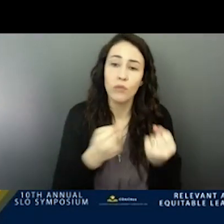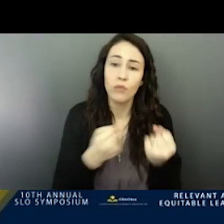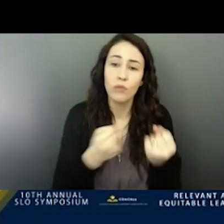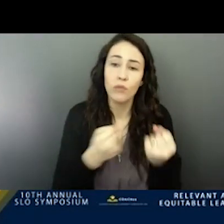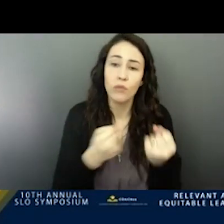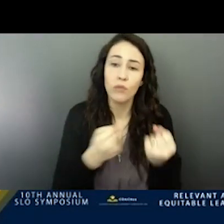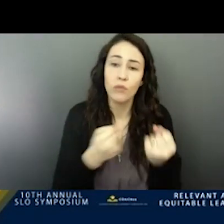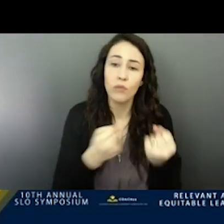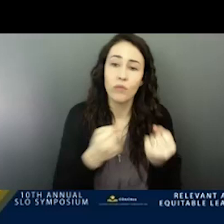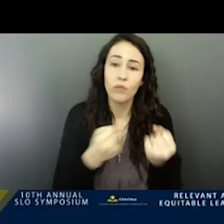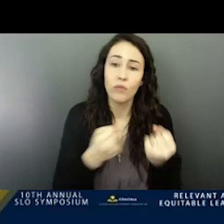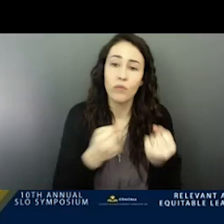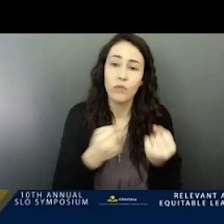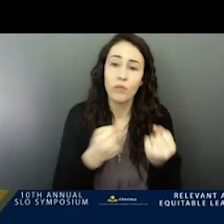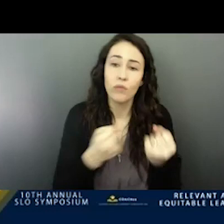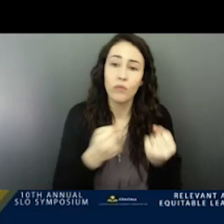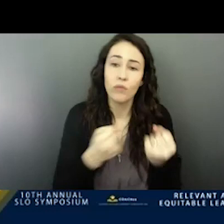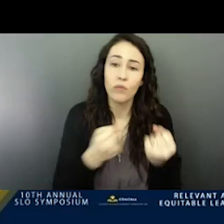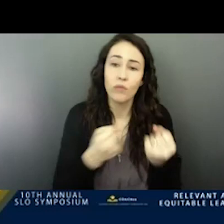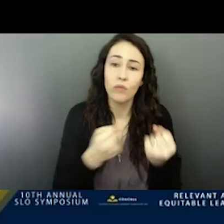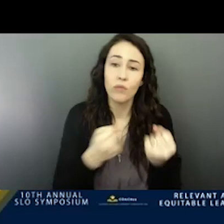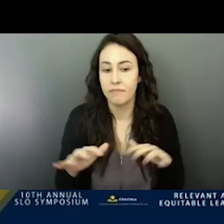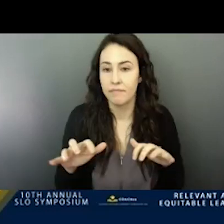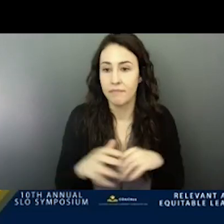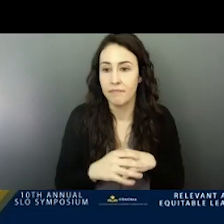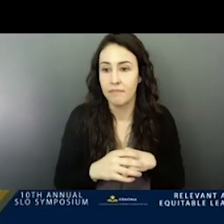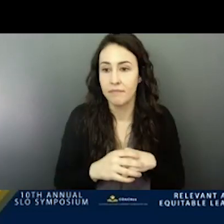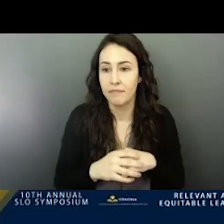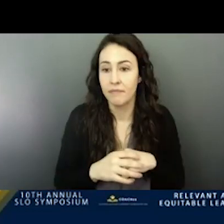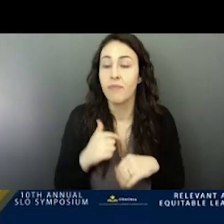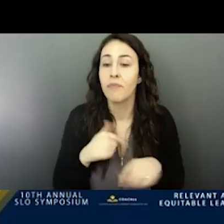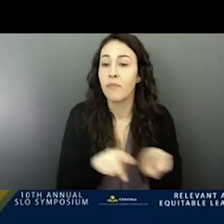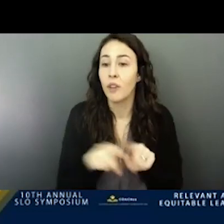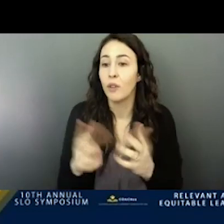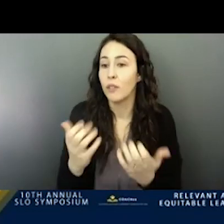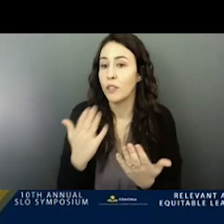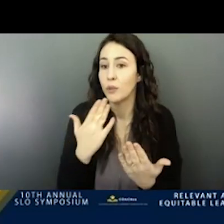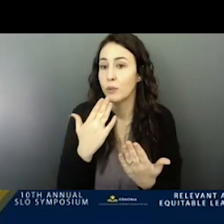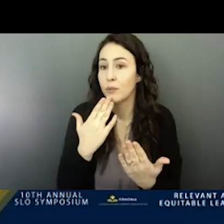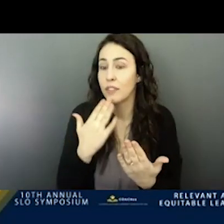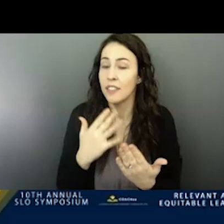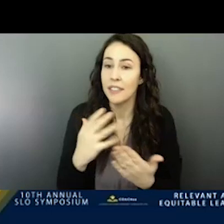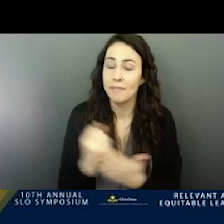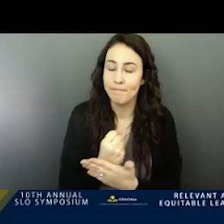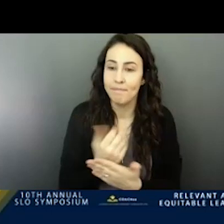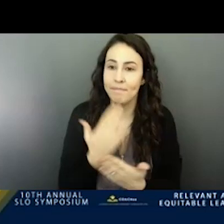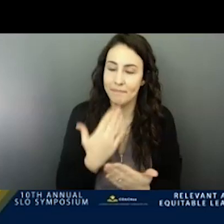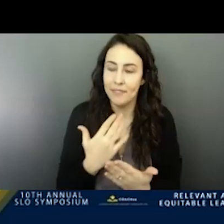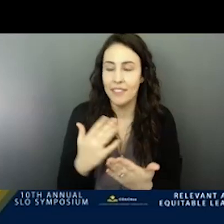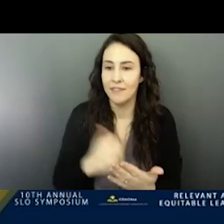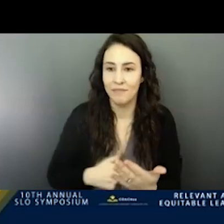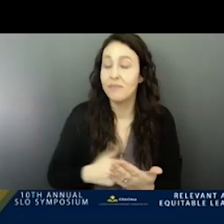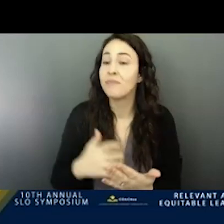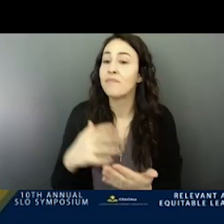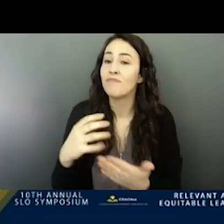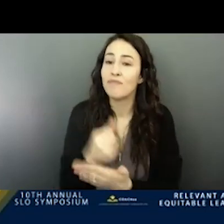a reality. So thank you once again. I would also like to thank this to take this opportunity to